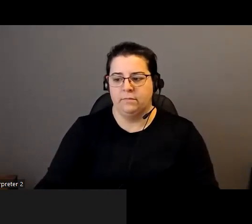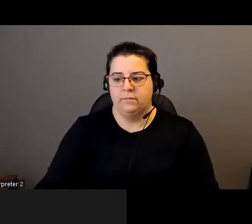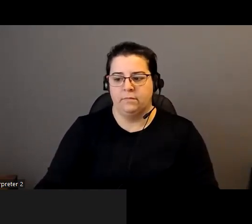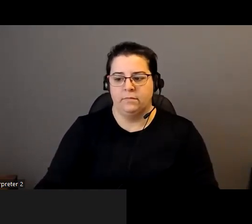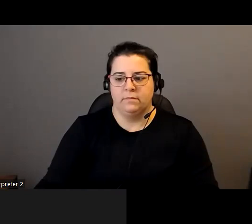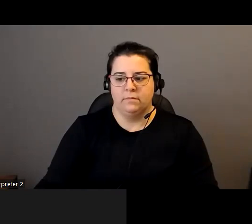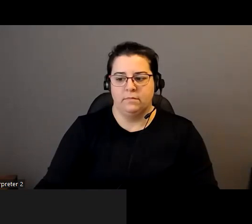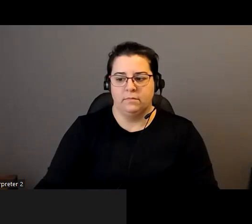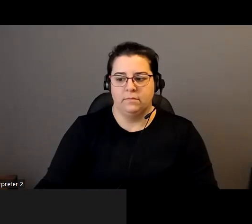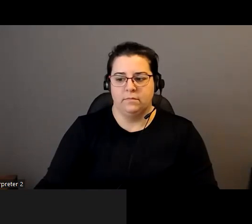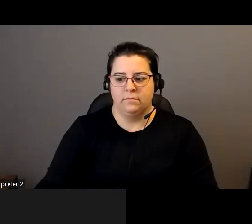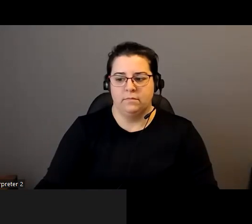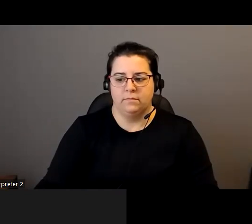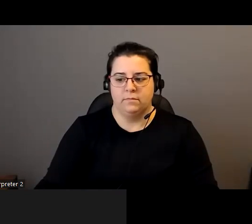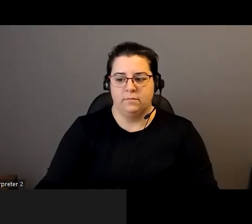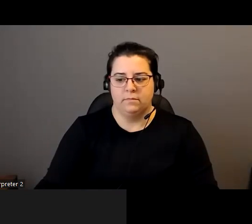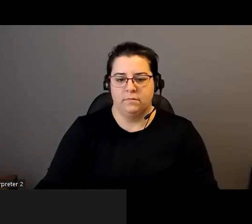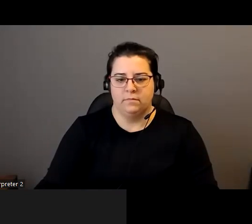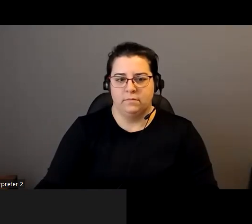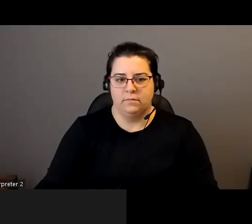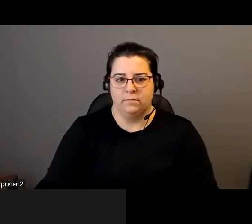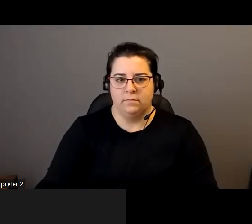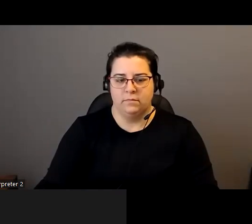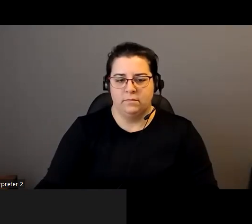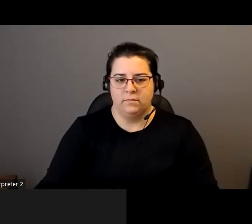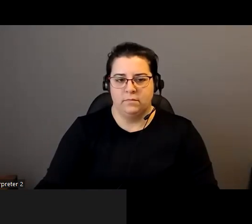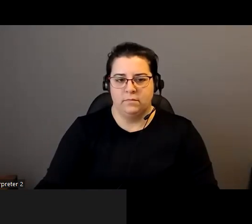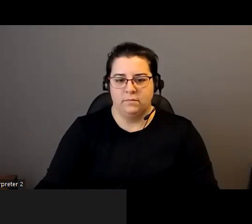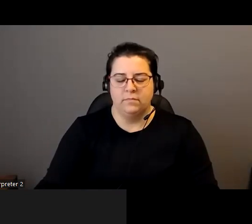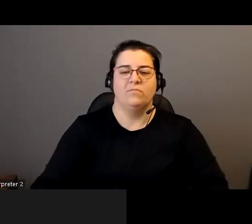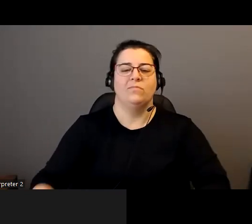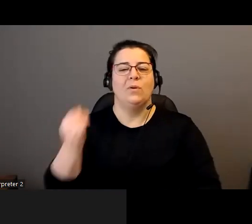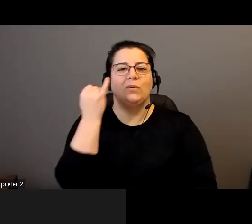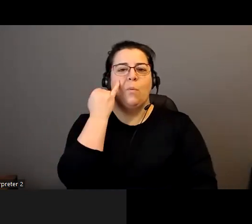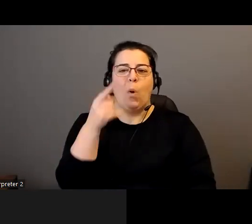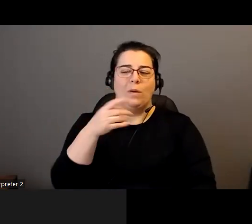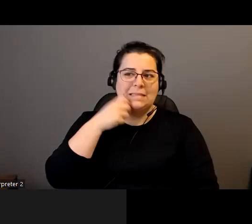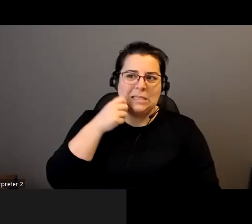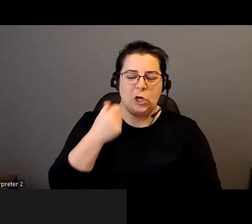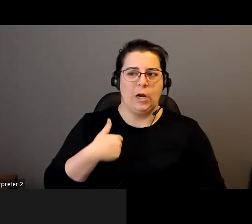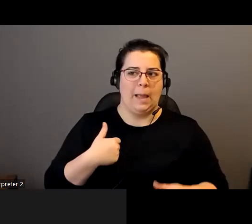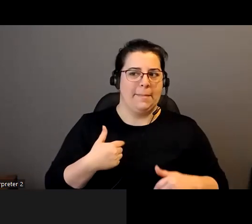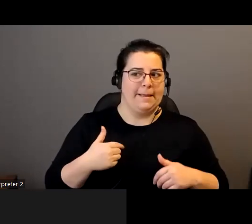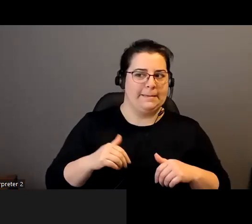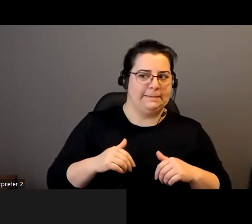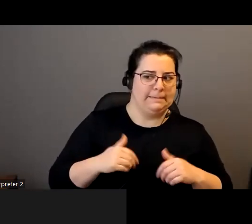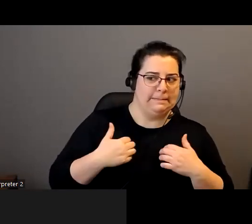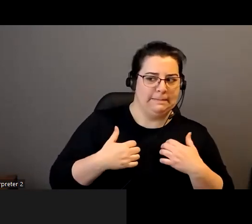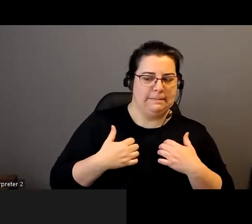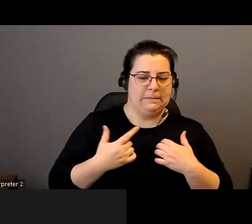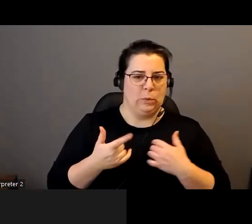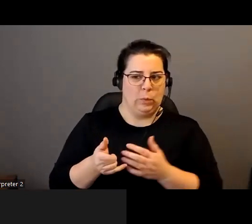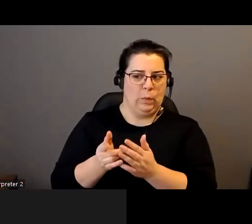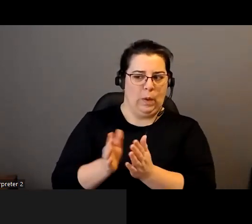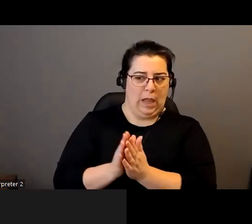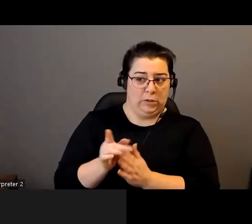that is saying that they're being abused? So how would you approach that? And I know we are going to have a session this afternoon with David Burns, who's going to be talking about that a little bit